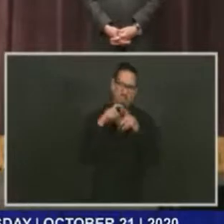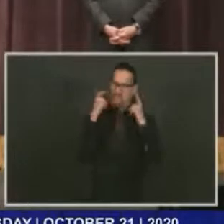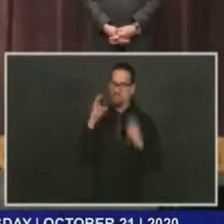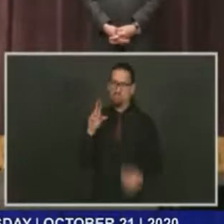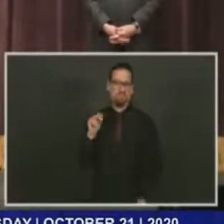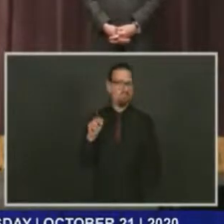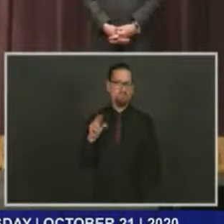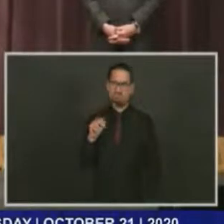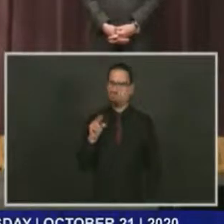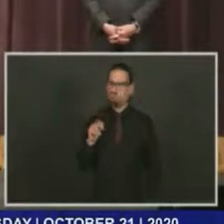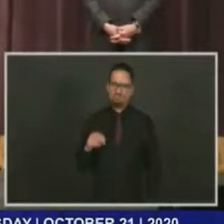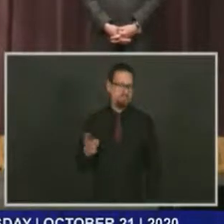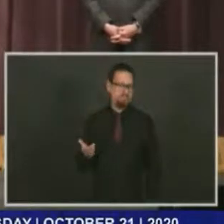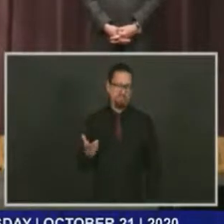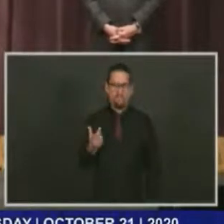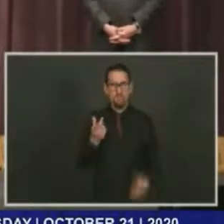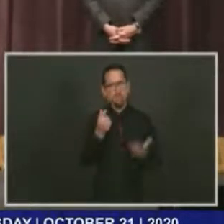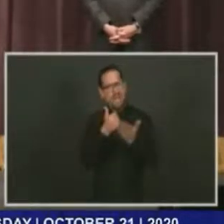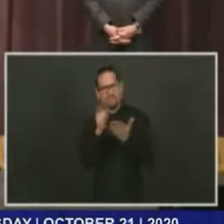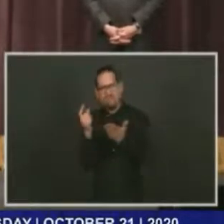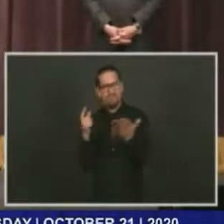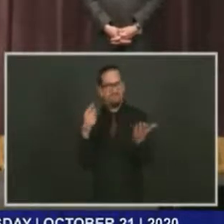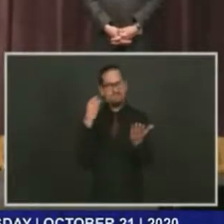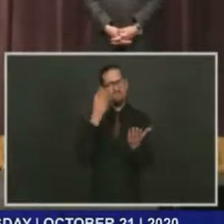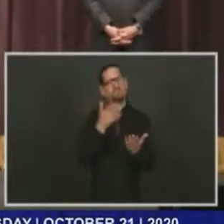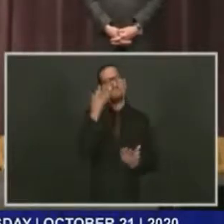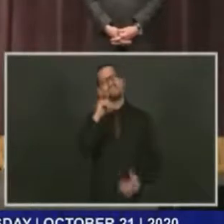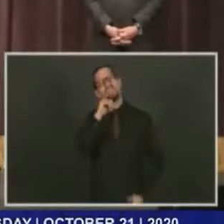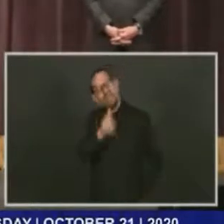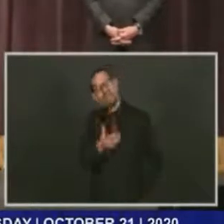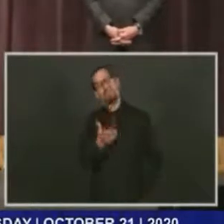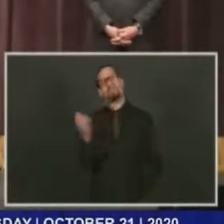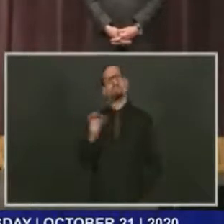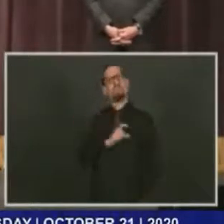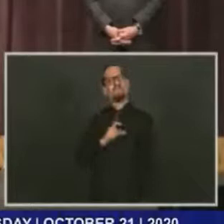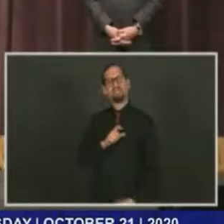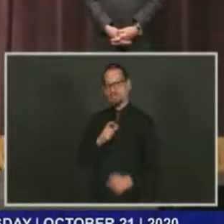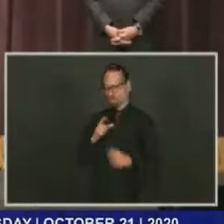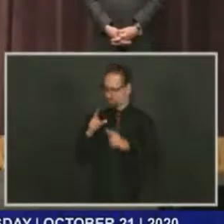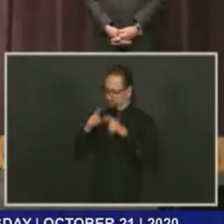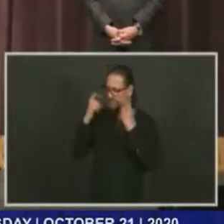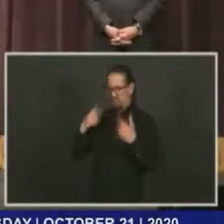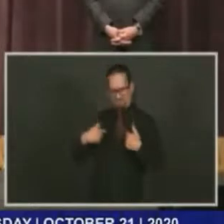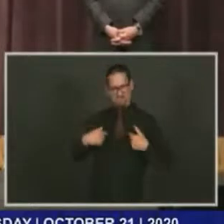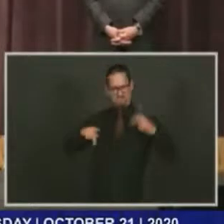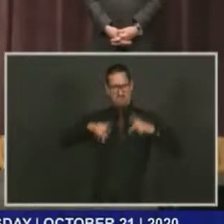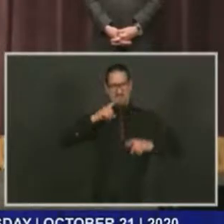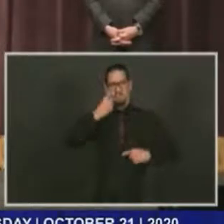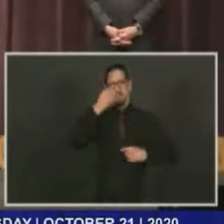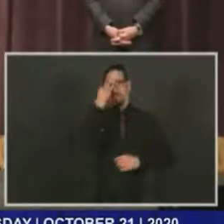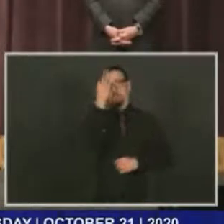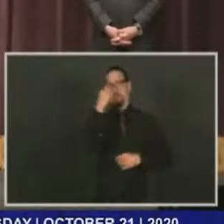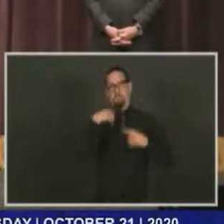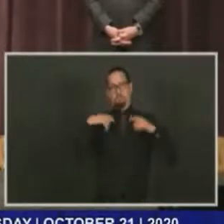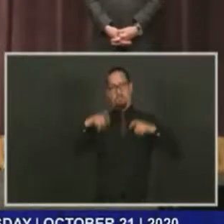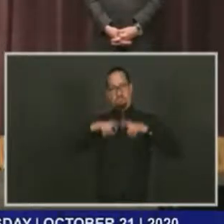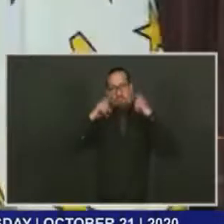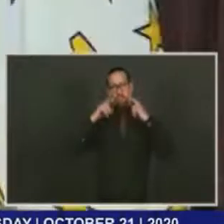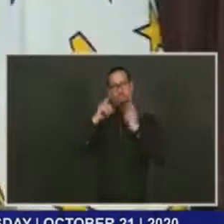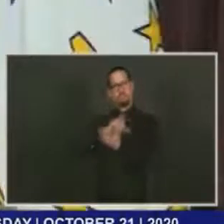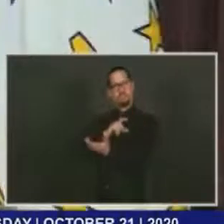brought to your attention? And why is it that we seem to find police officers often not wearing masks while on duty?